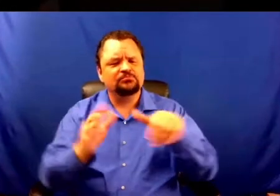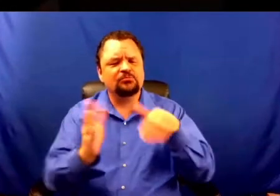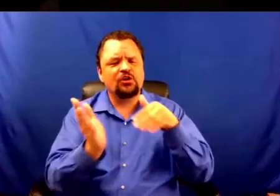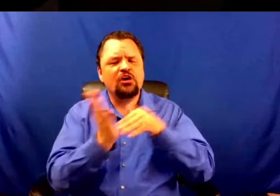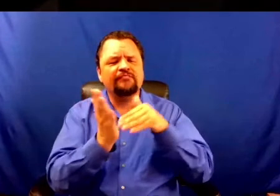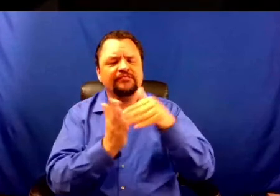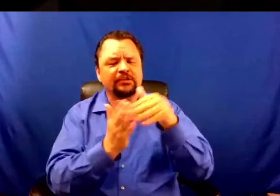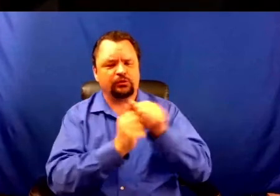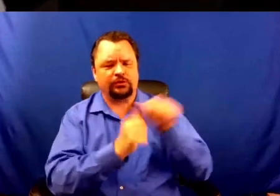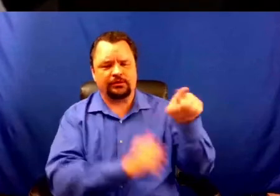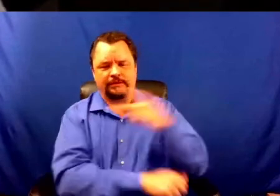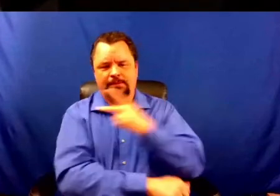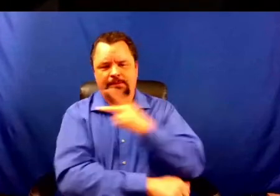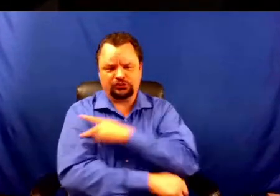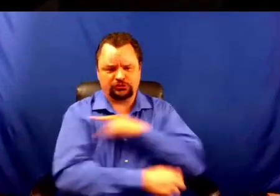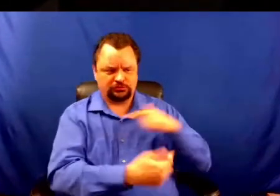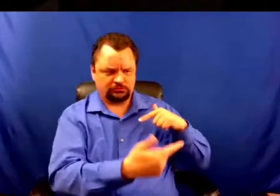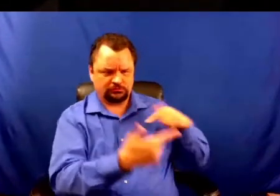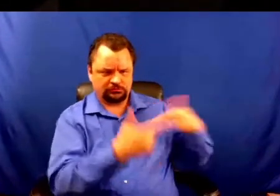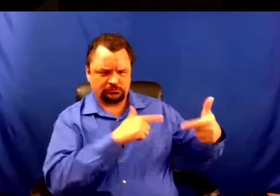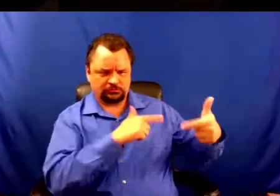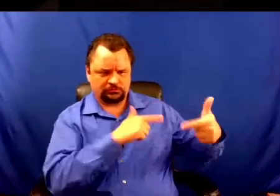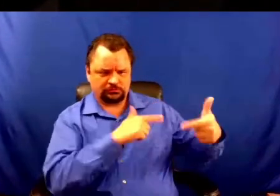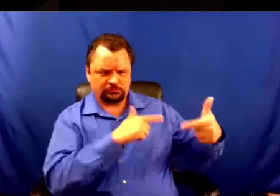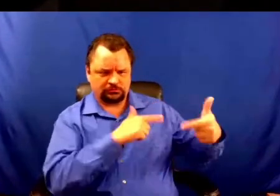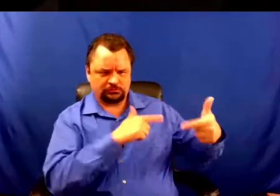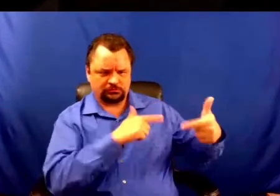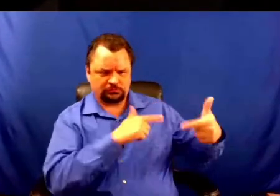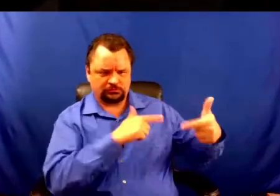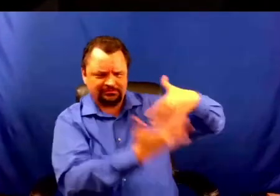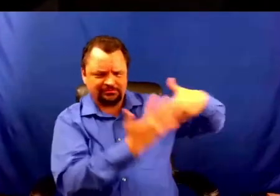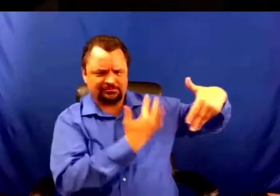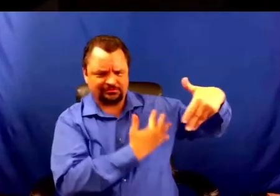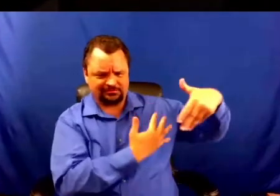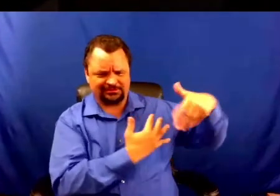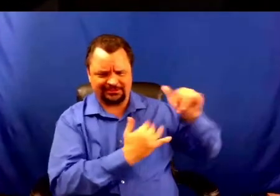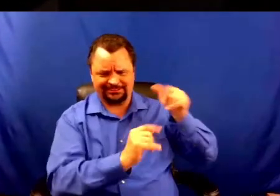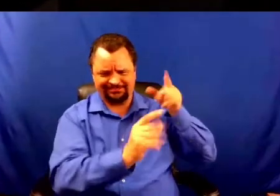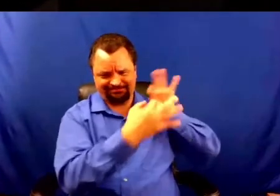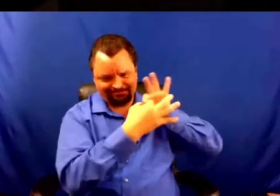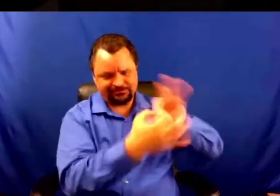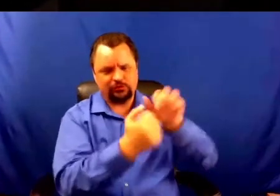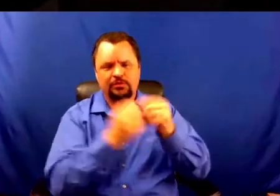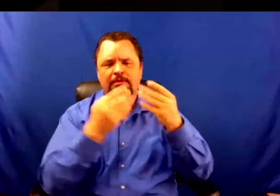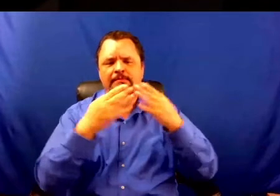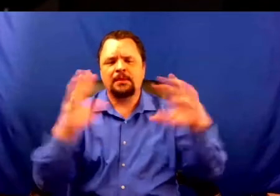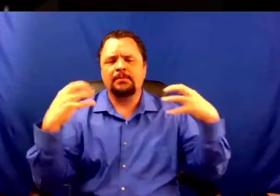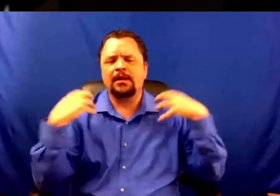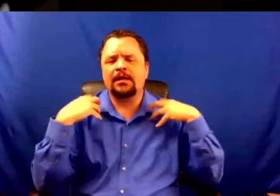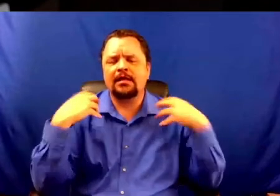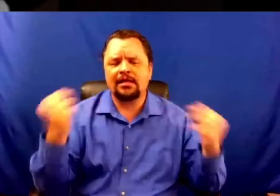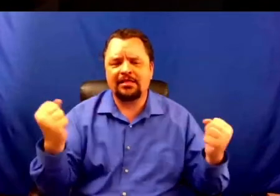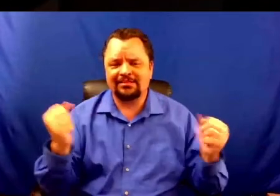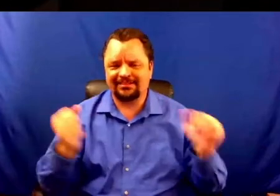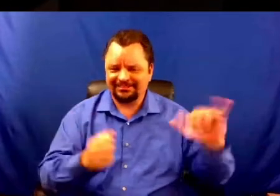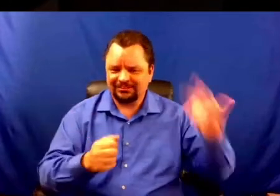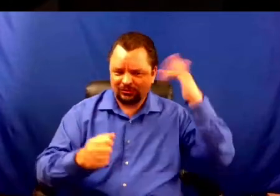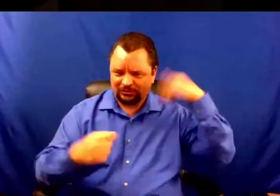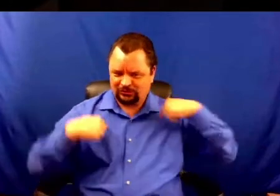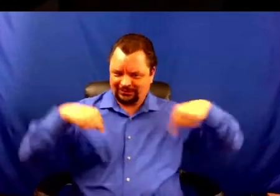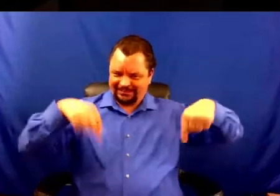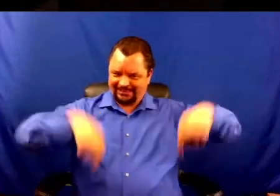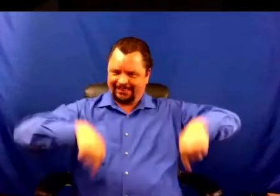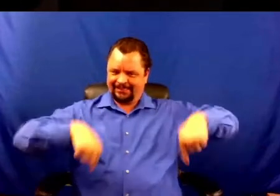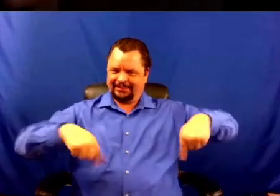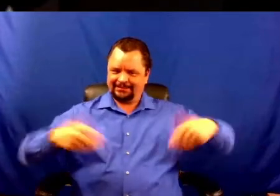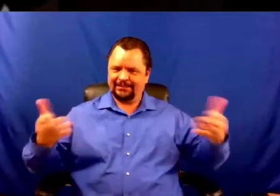that they interact, but this is really the bread and butter of public health. That is why we are here. We are here to prevent,